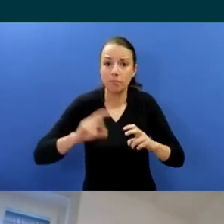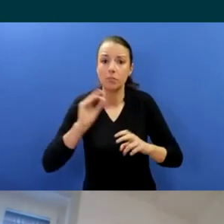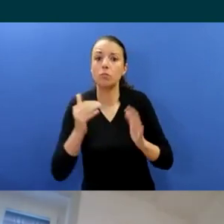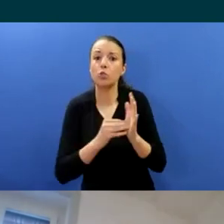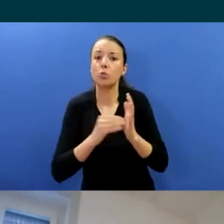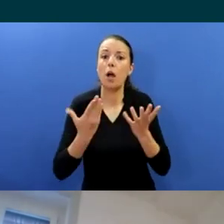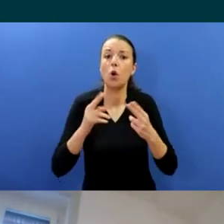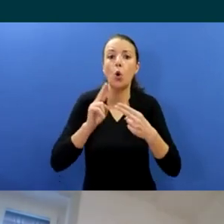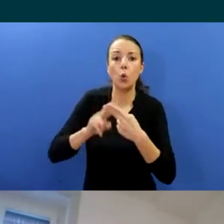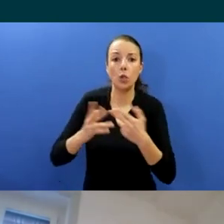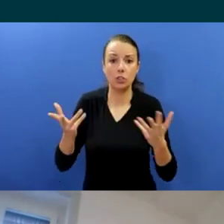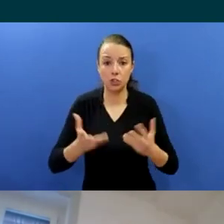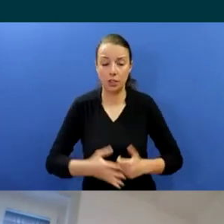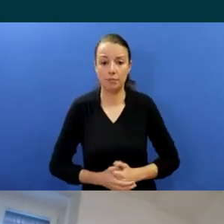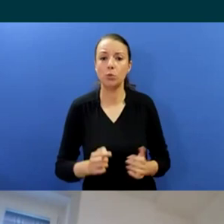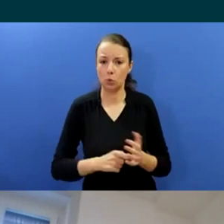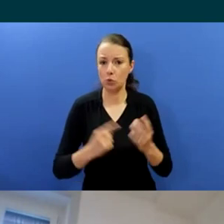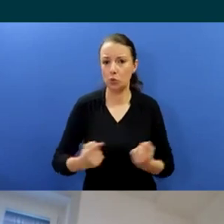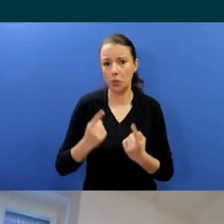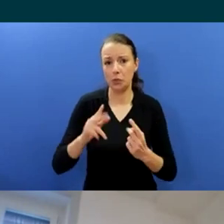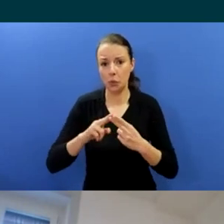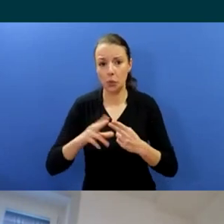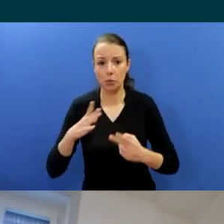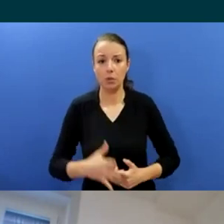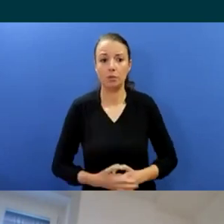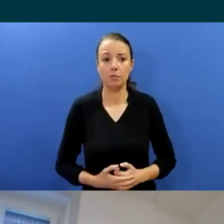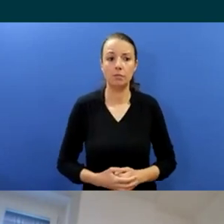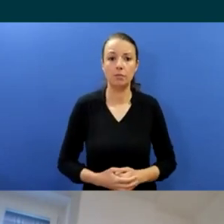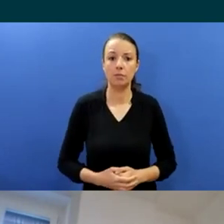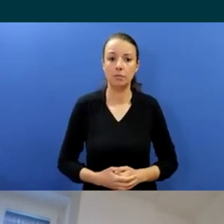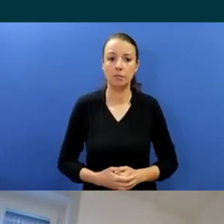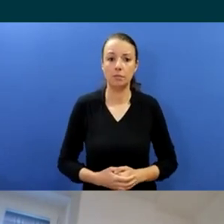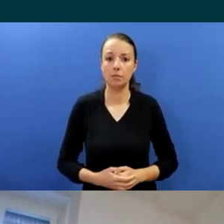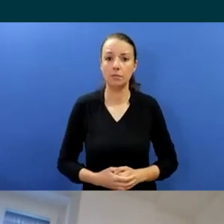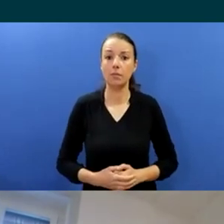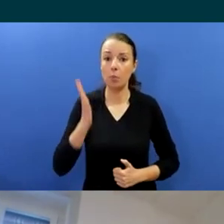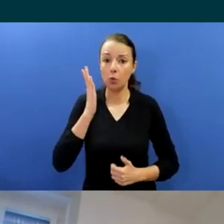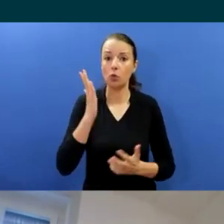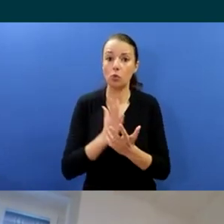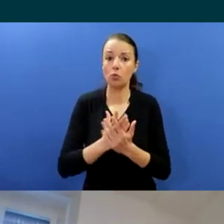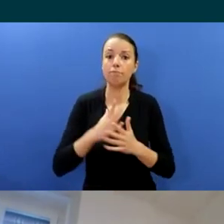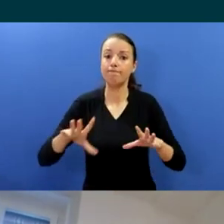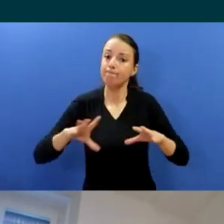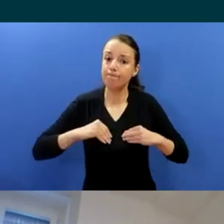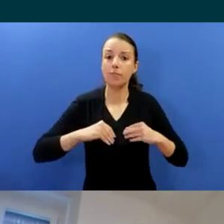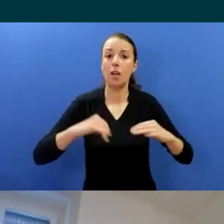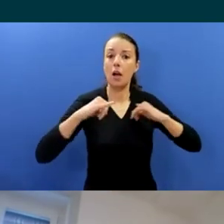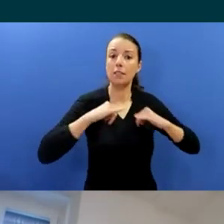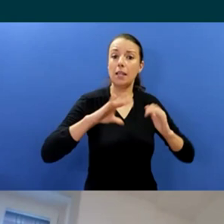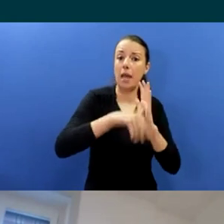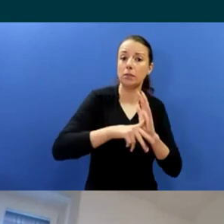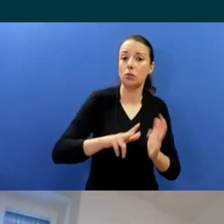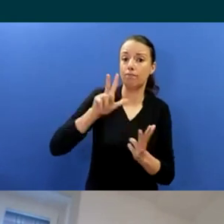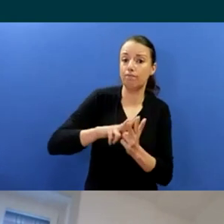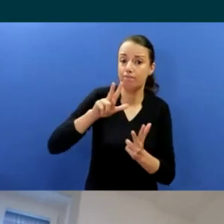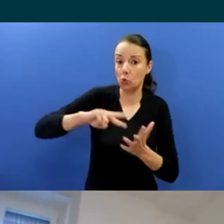And then after the climate strategy was accepted by the city government, we then put into